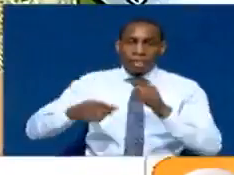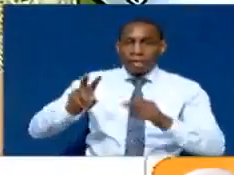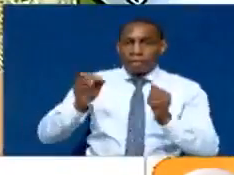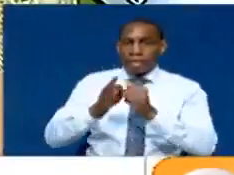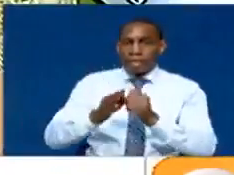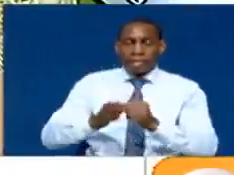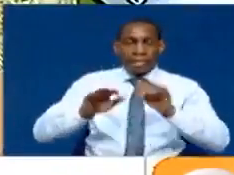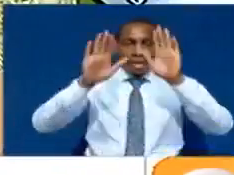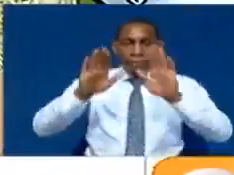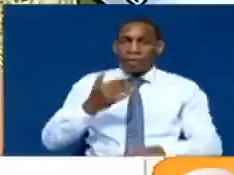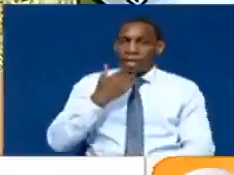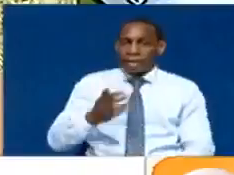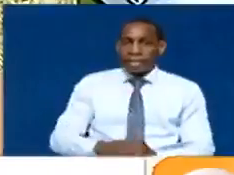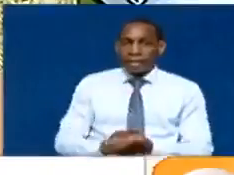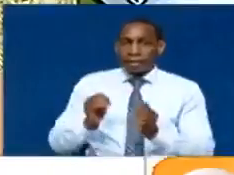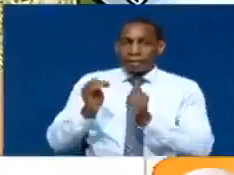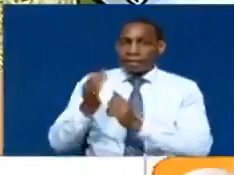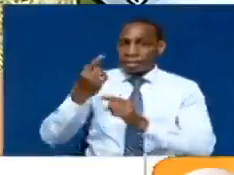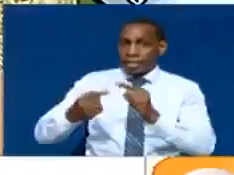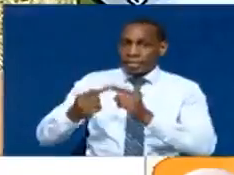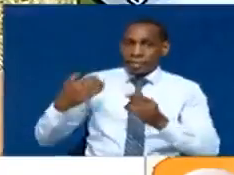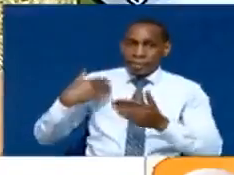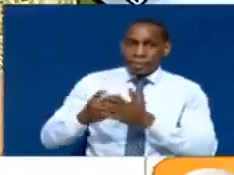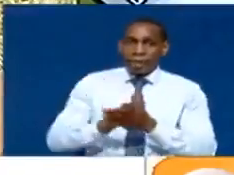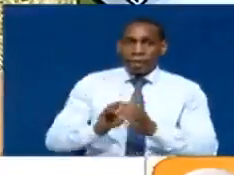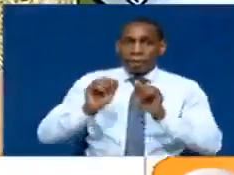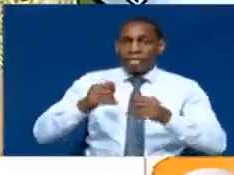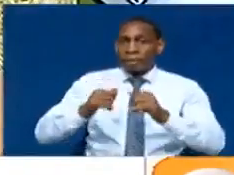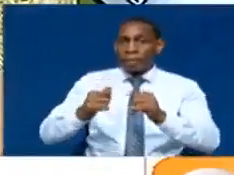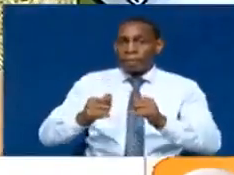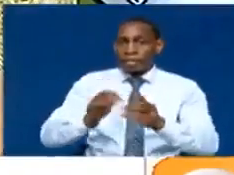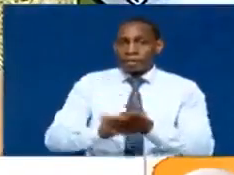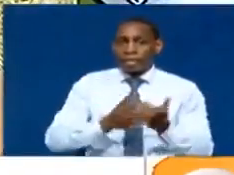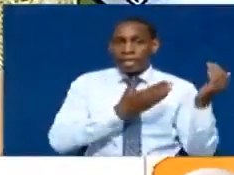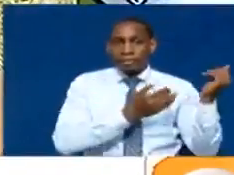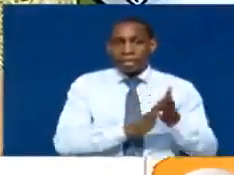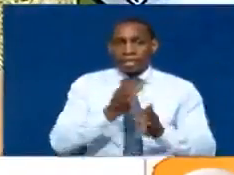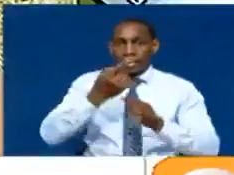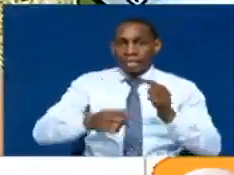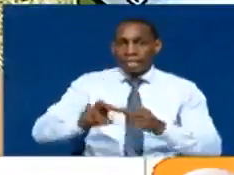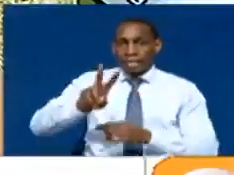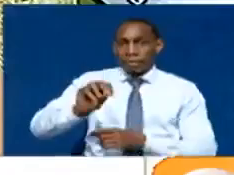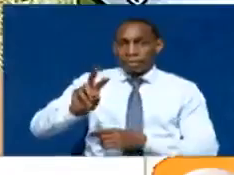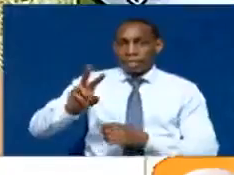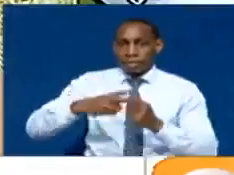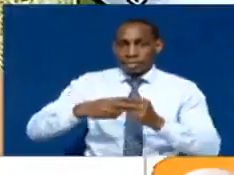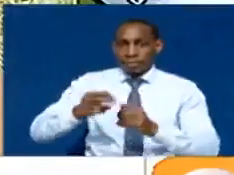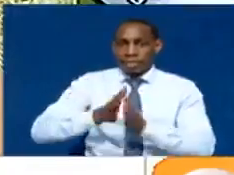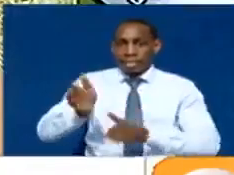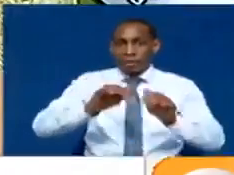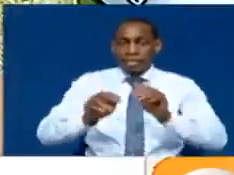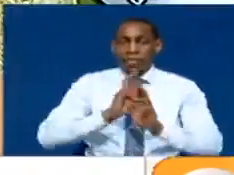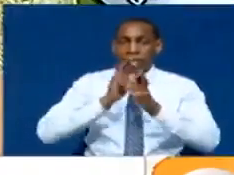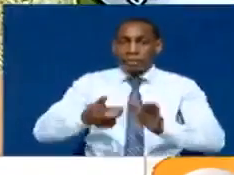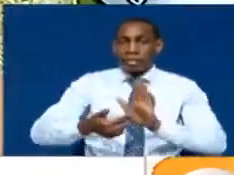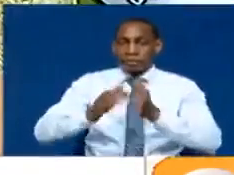2013 meaningless for a whole 14 years, with the earliest implementation now expected in the 2027 general election, as